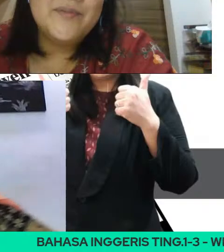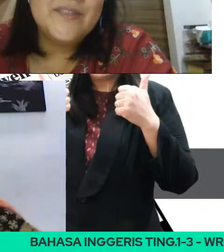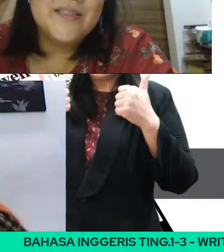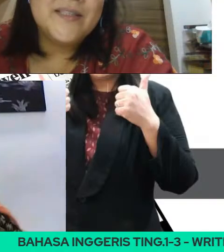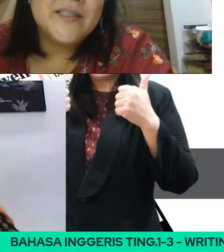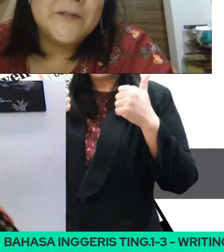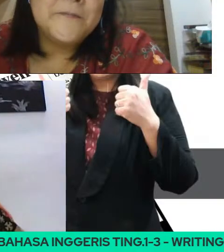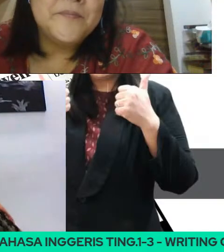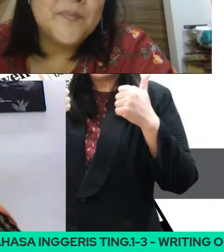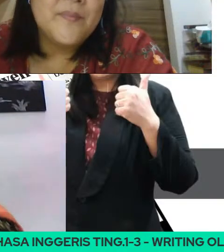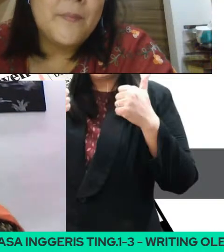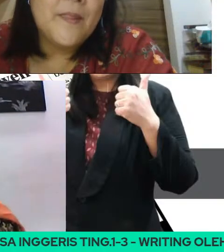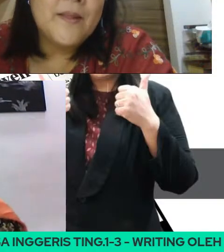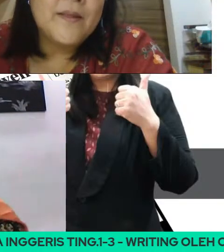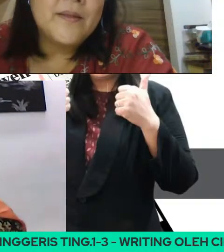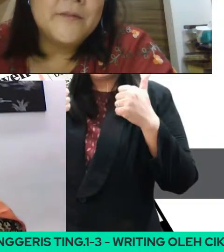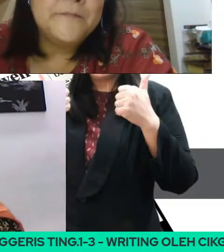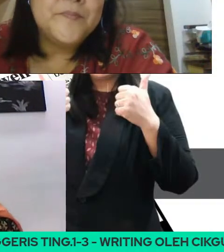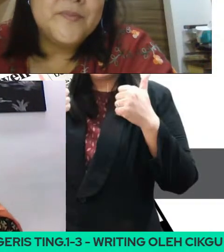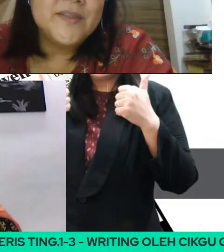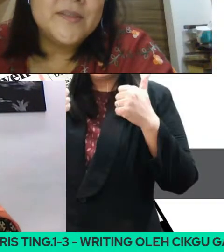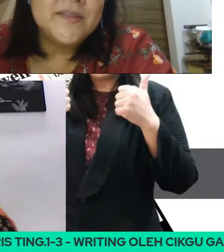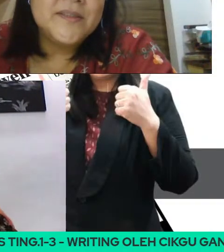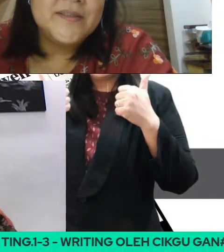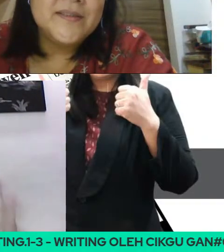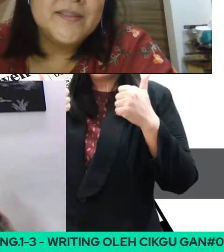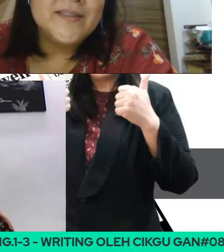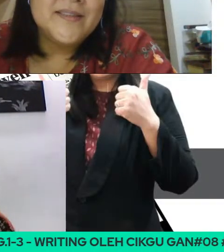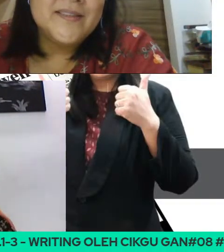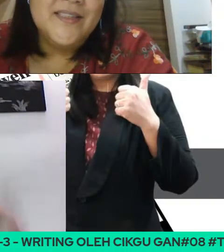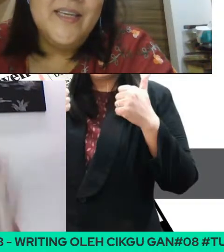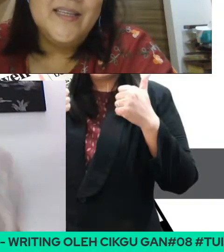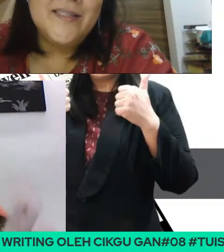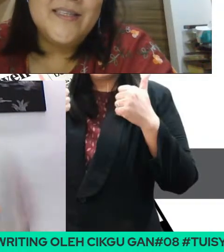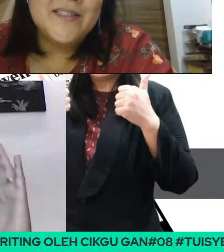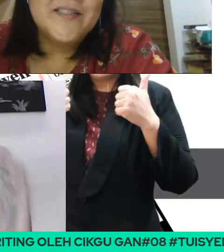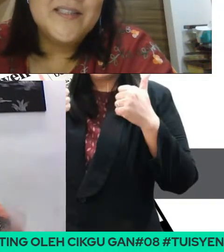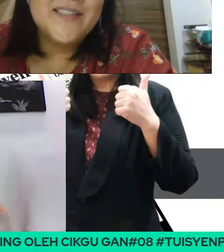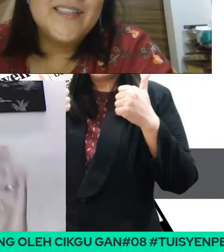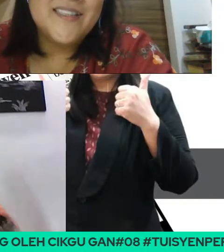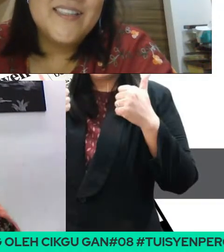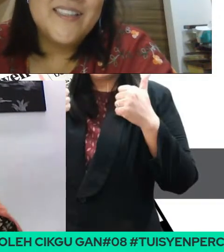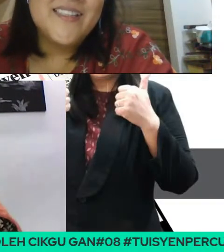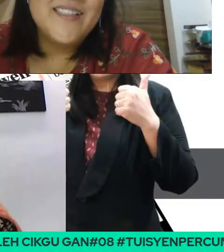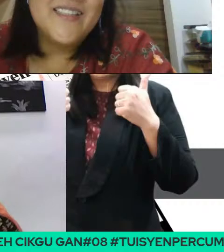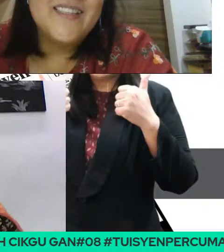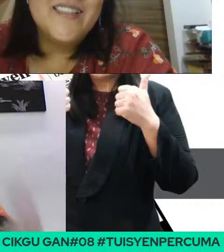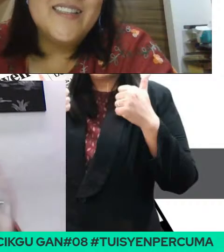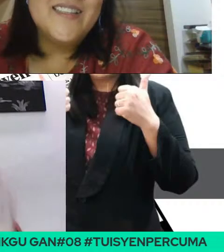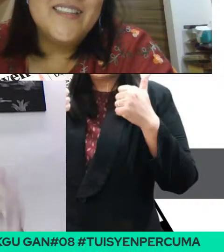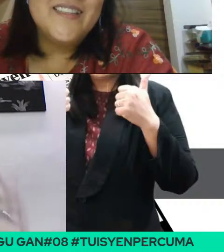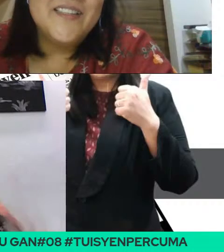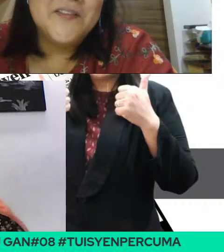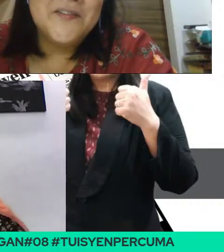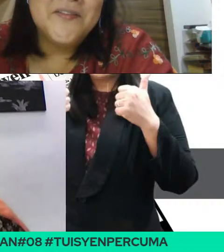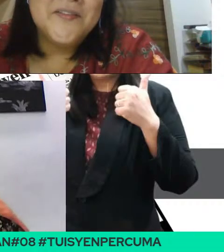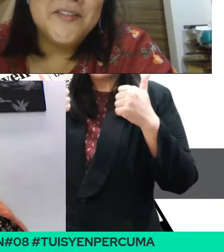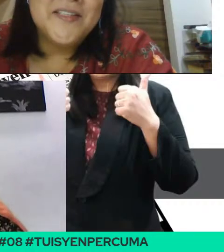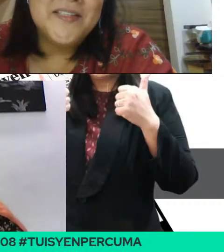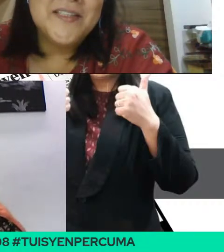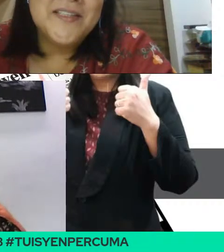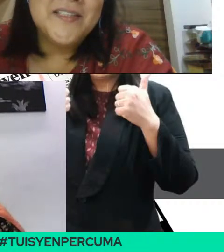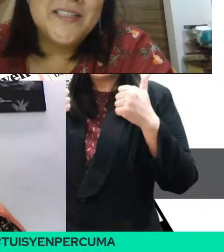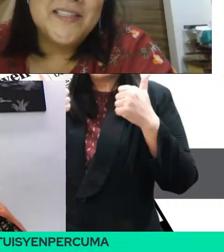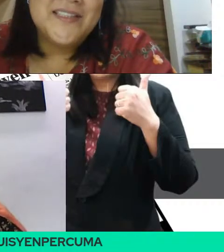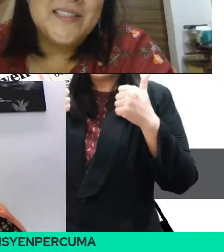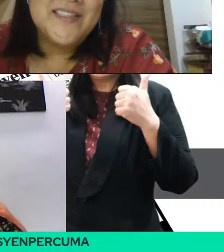latest. And students, you don't get worried. When you go to school in April, your teachers will be training you. They will guide all of